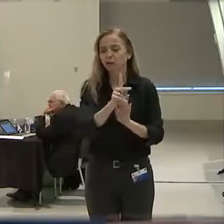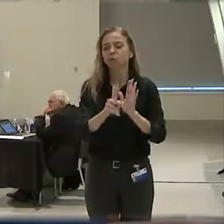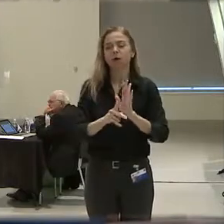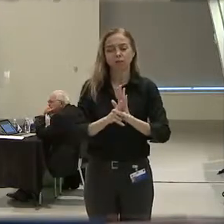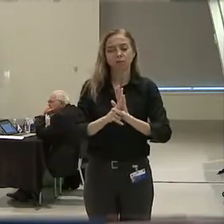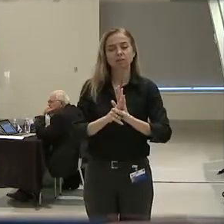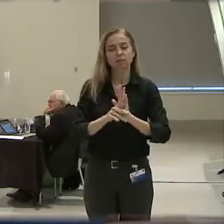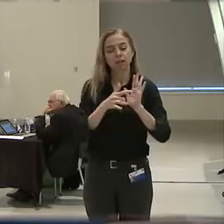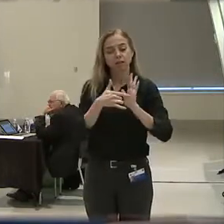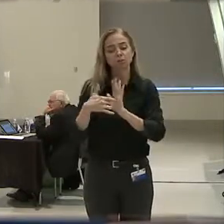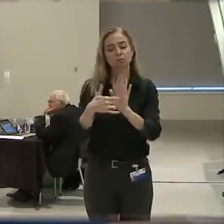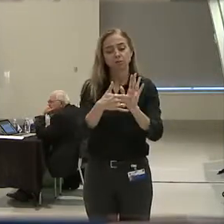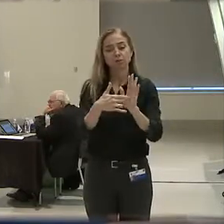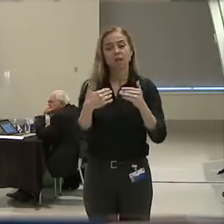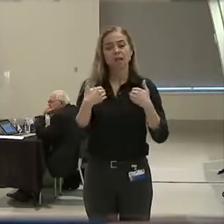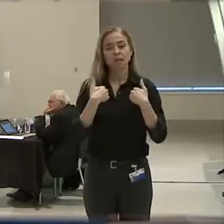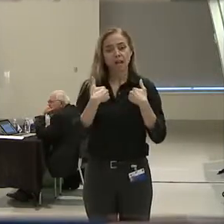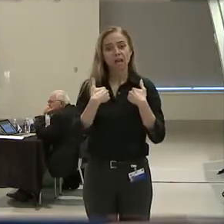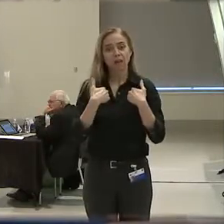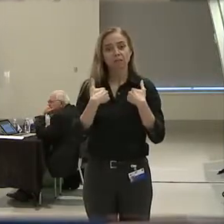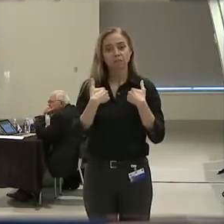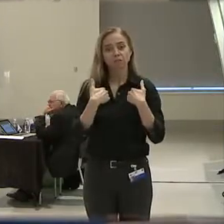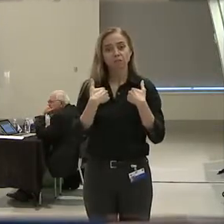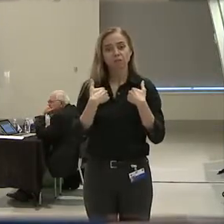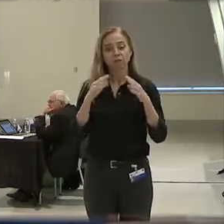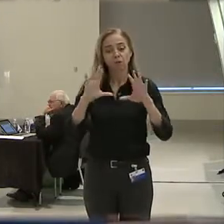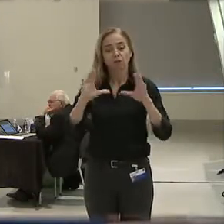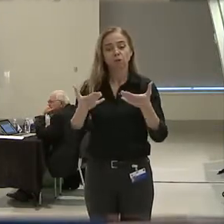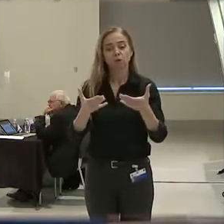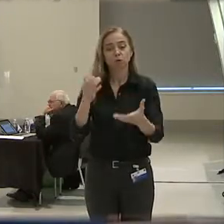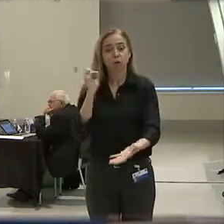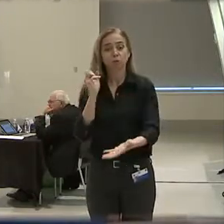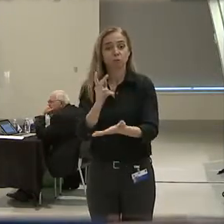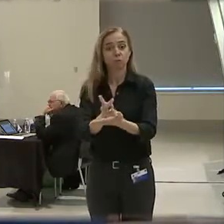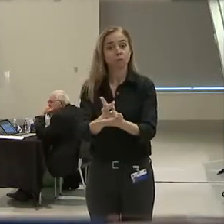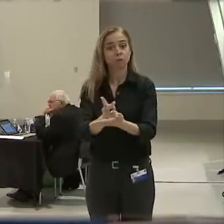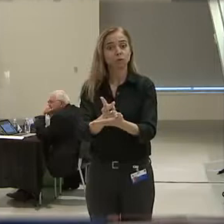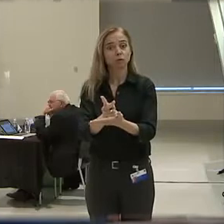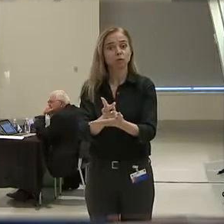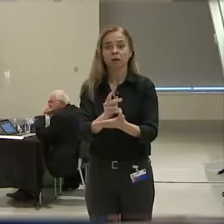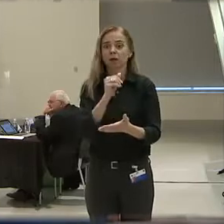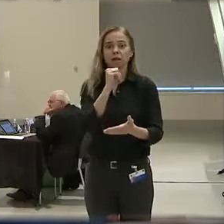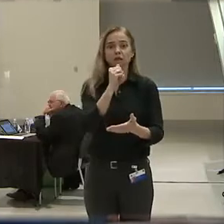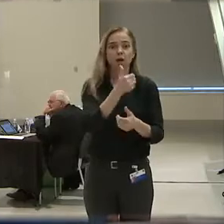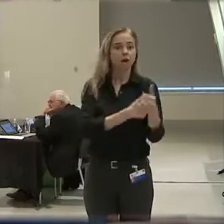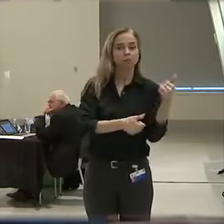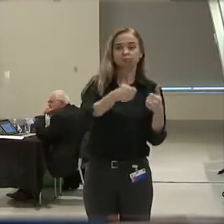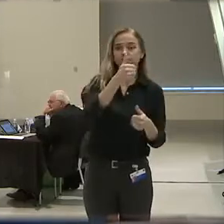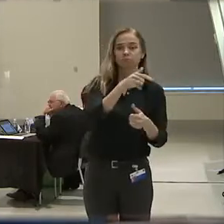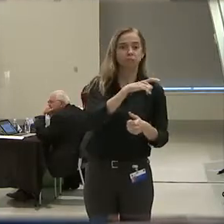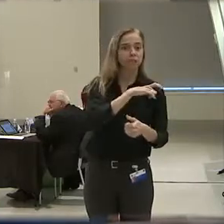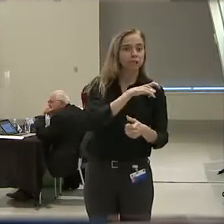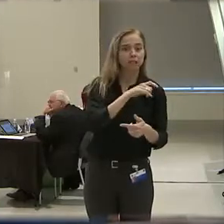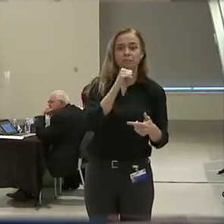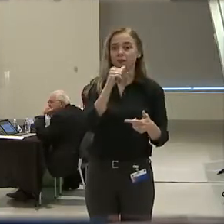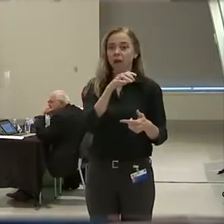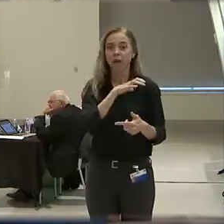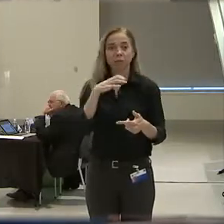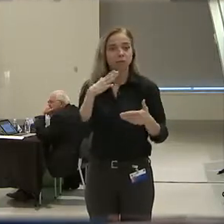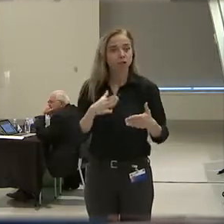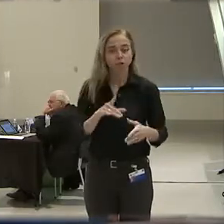public and have the civilian body be the approval authority, not the chief of police, not the commissioner.